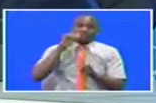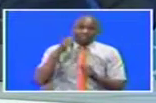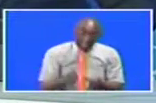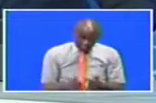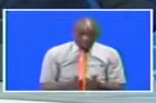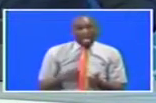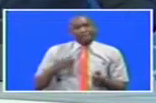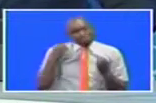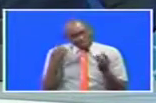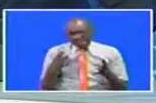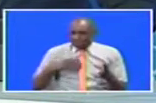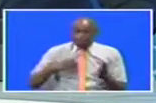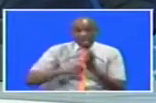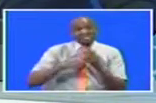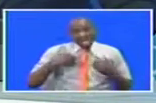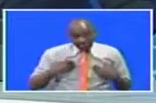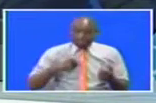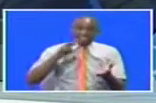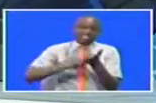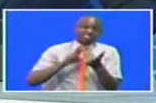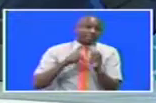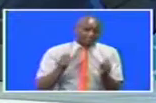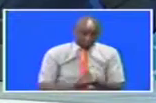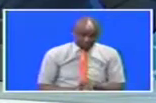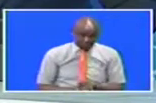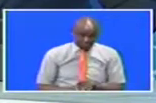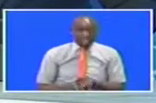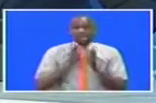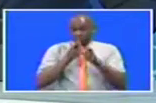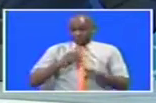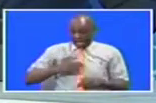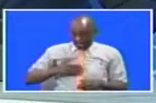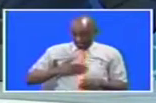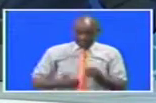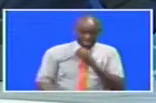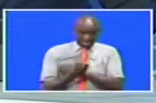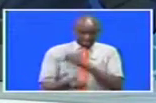with identity cards but who are yet to register as voters. Patrick Kamimo now reports.